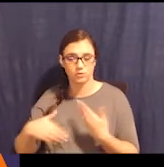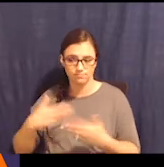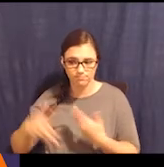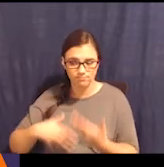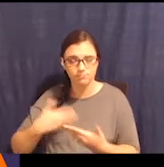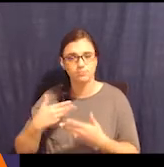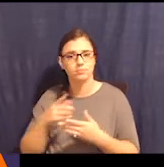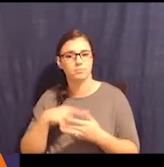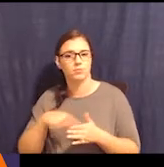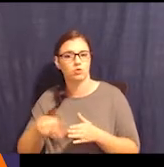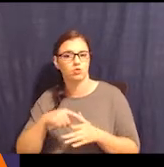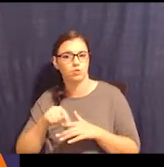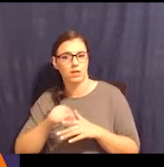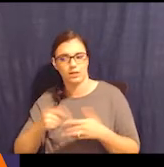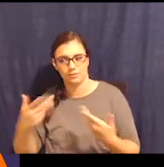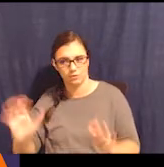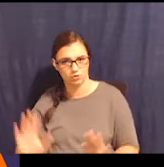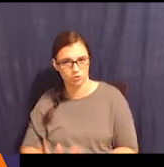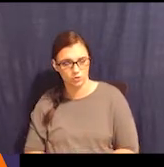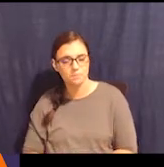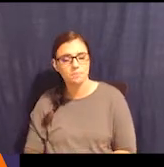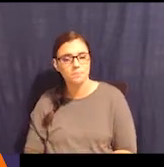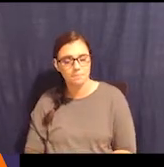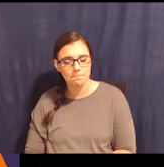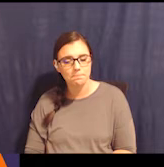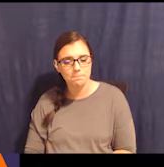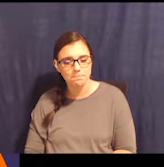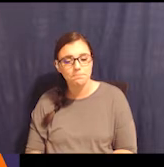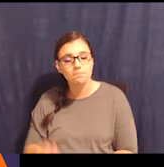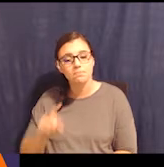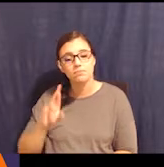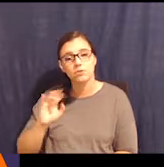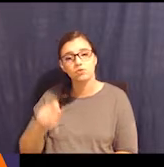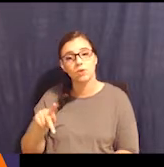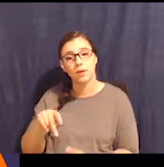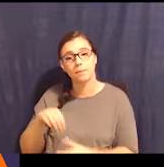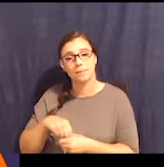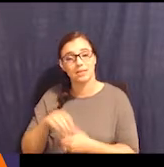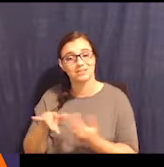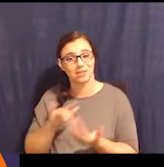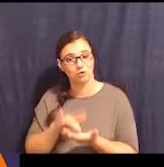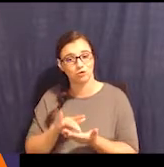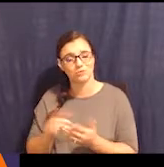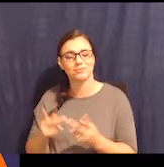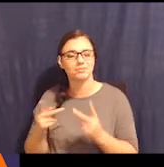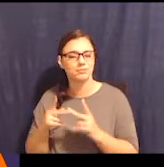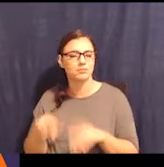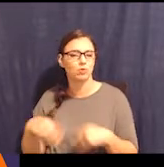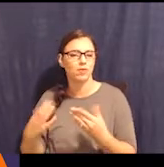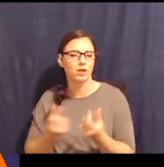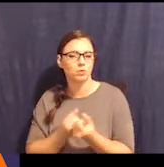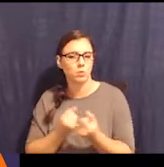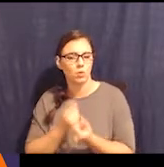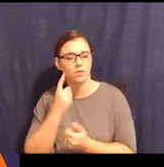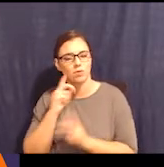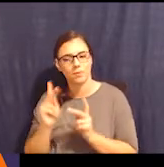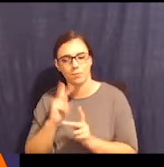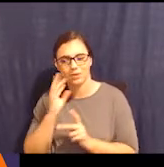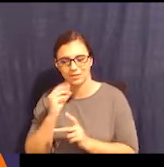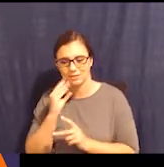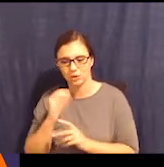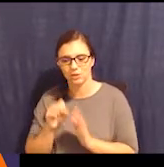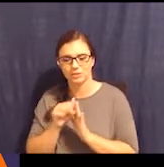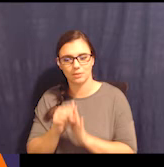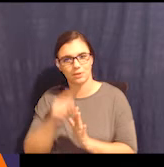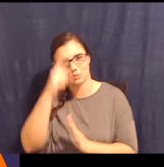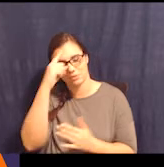Drop-in centers are places that provide support to those experiencing symptoms of mental illness or other emotional